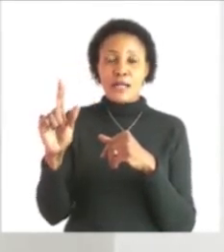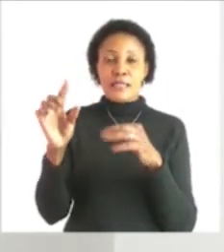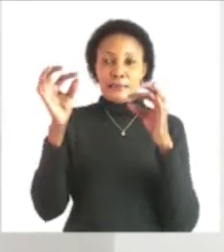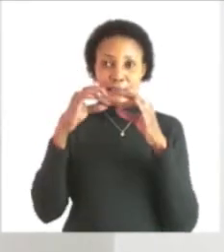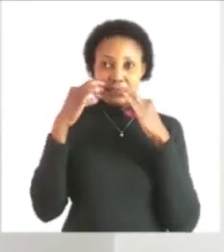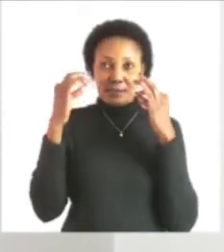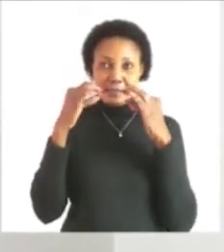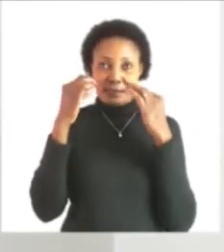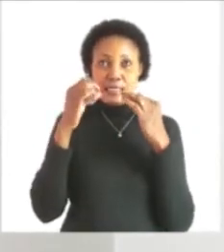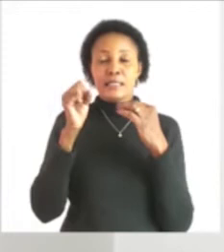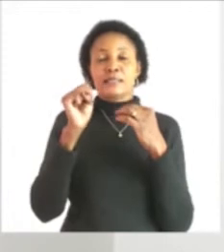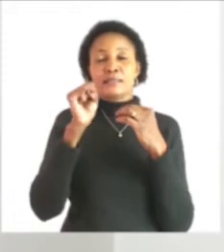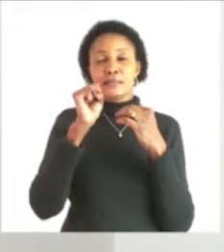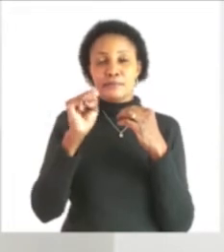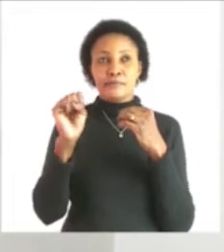sing.